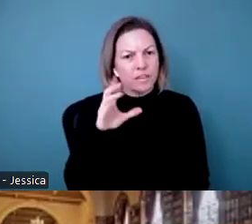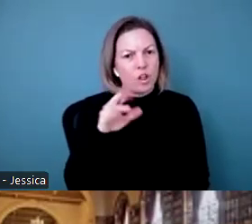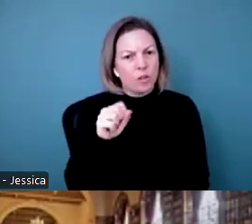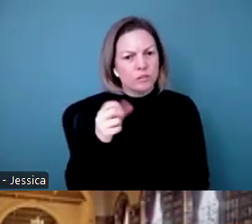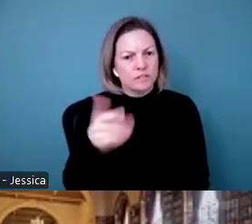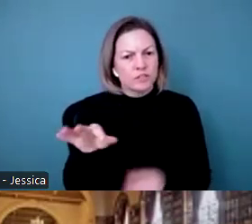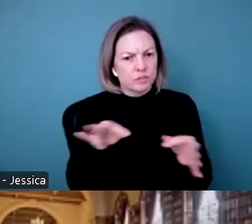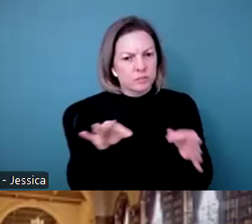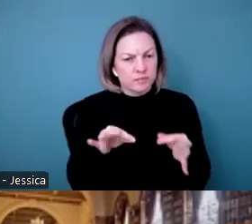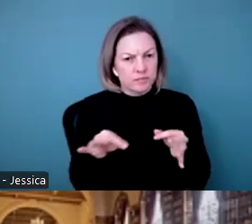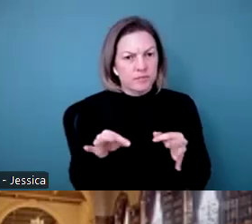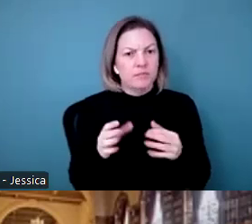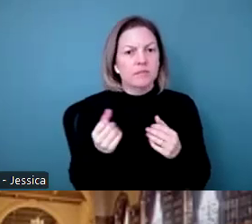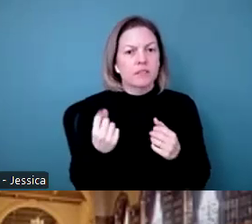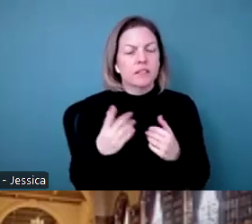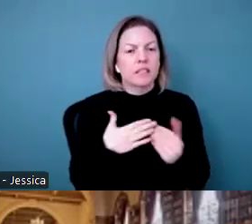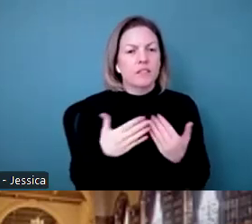morning that even though it's